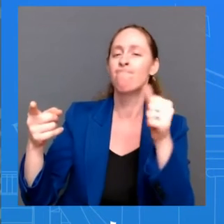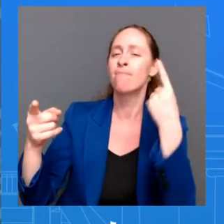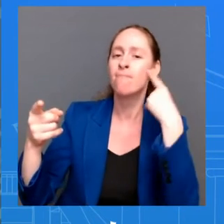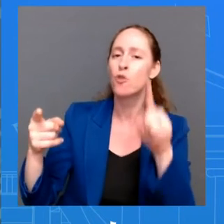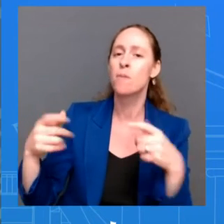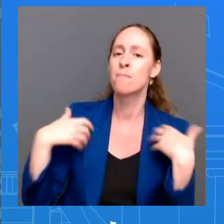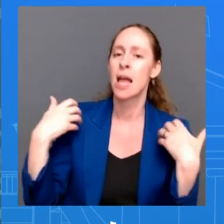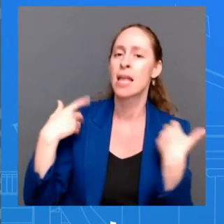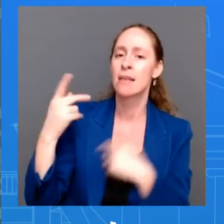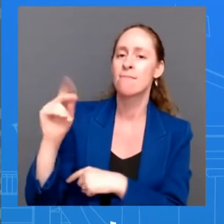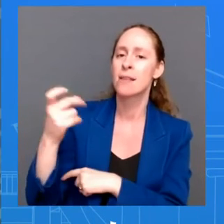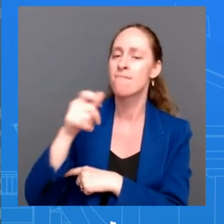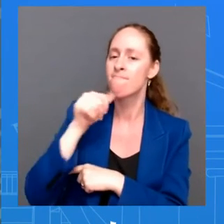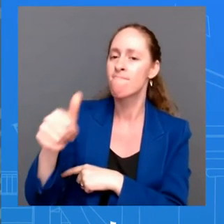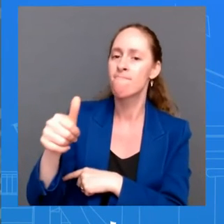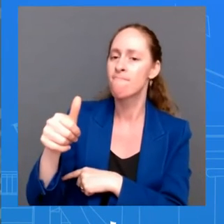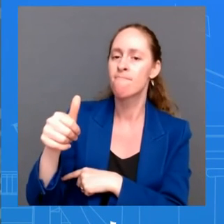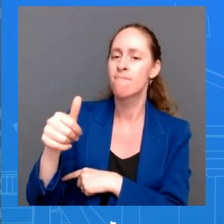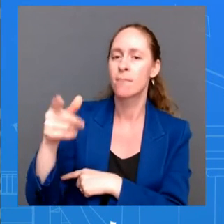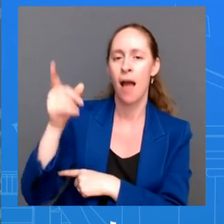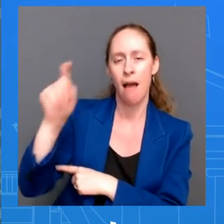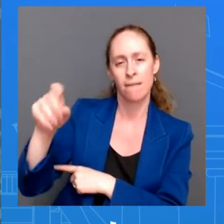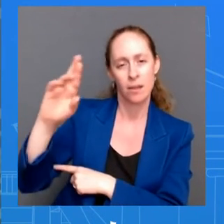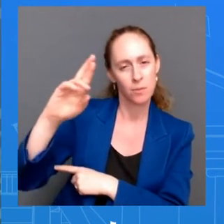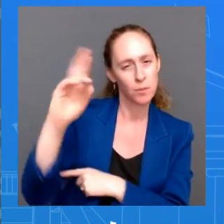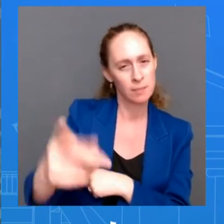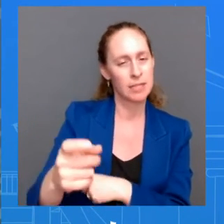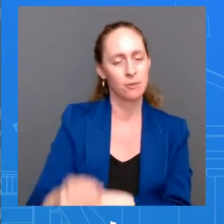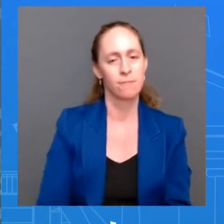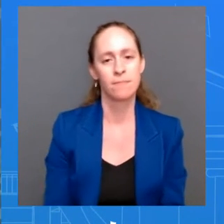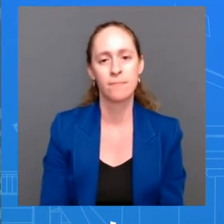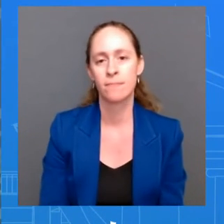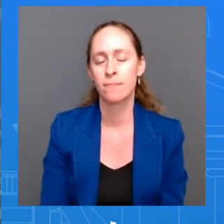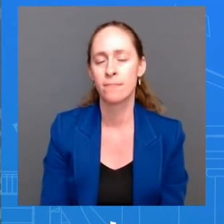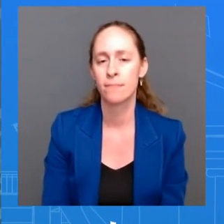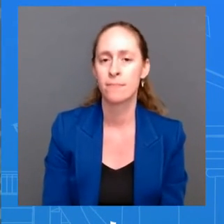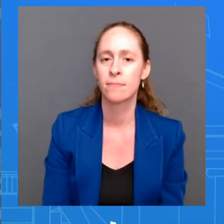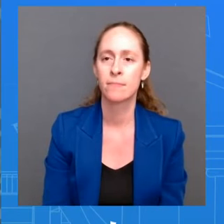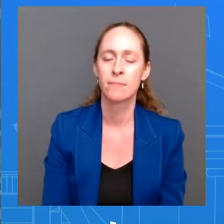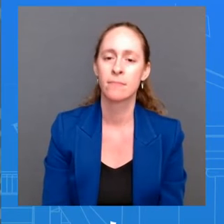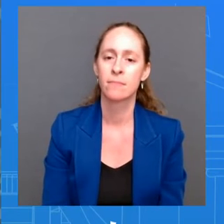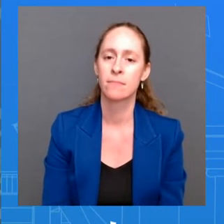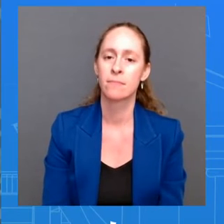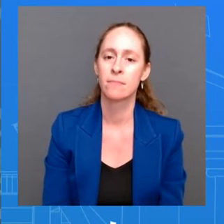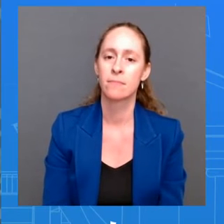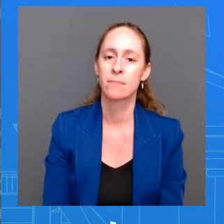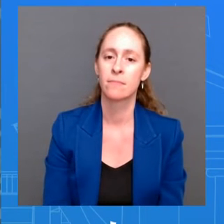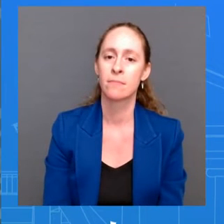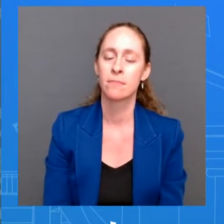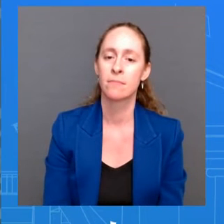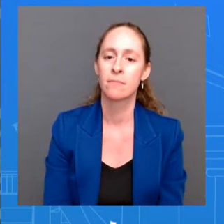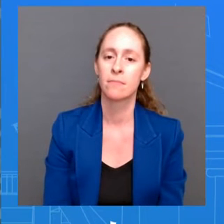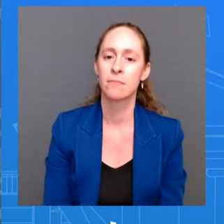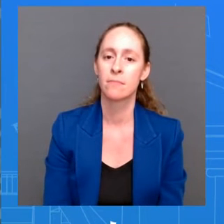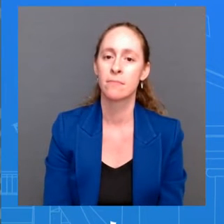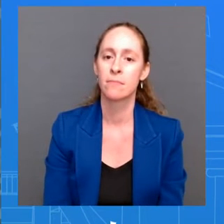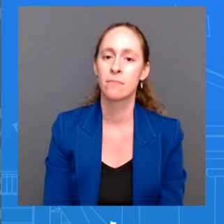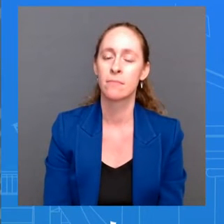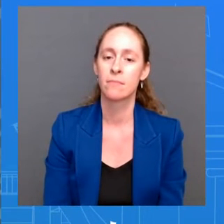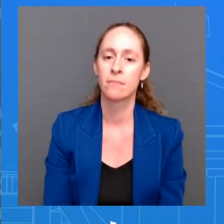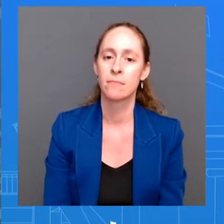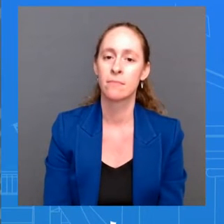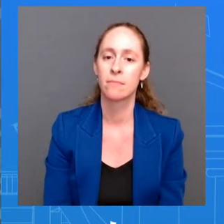additional 786,000 doses of Jynneos vaccines to combat monkeypox, making the total doses of